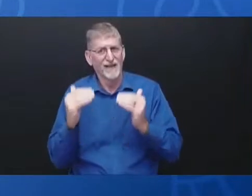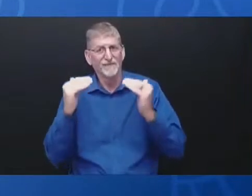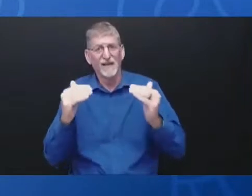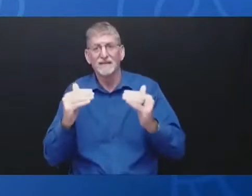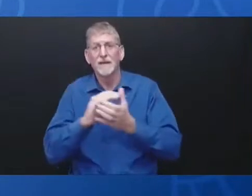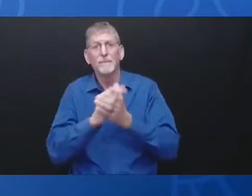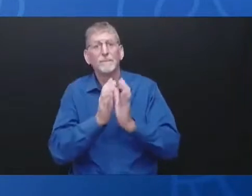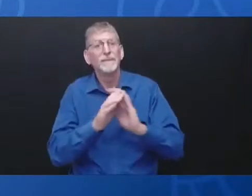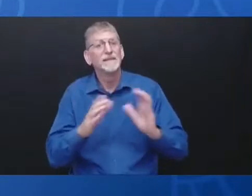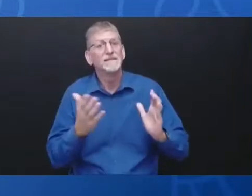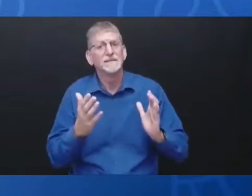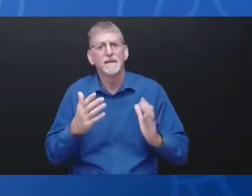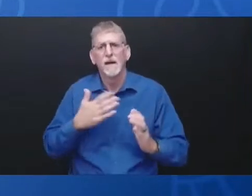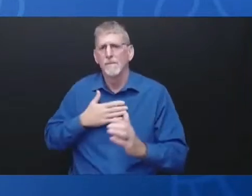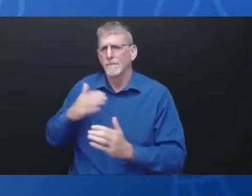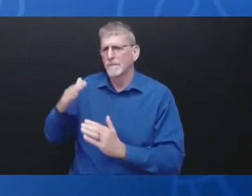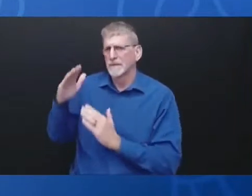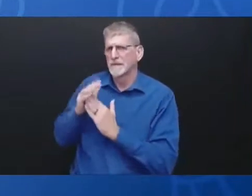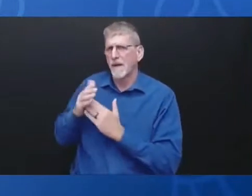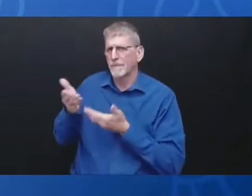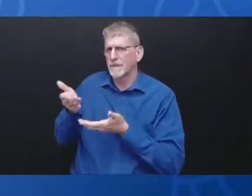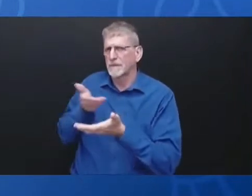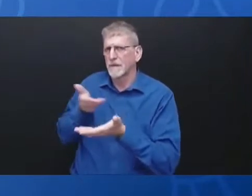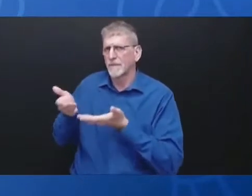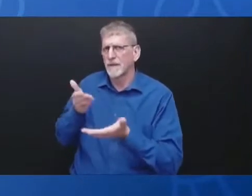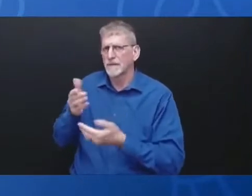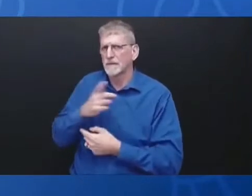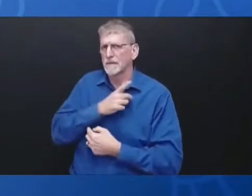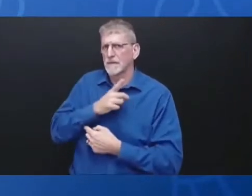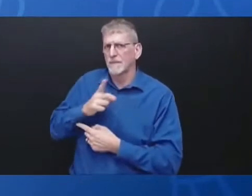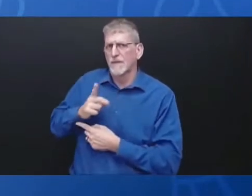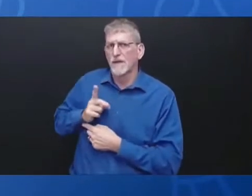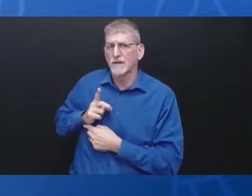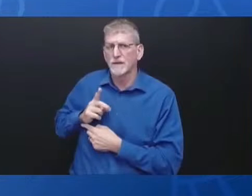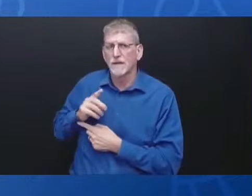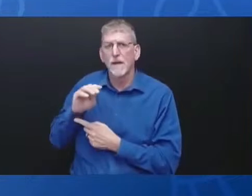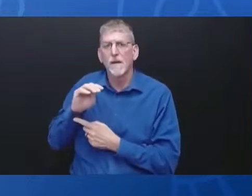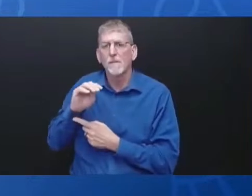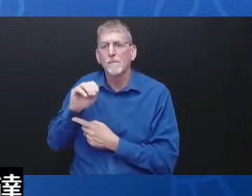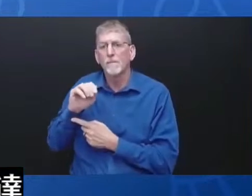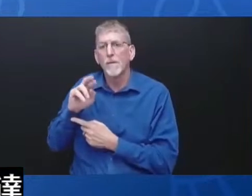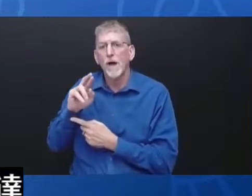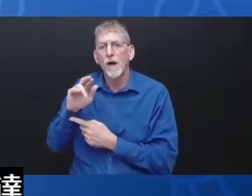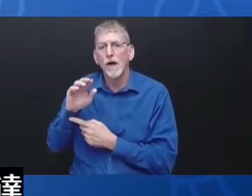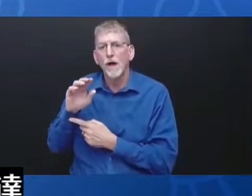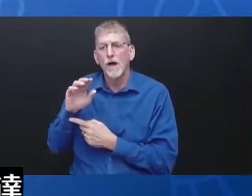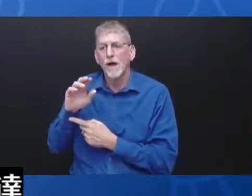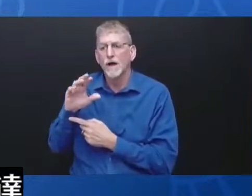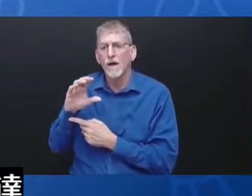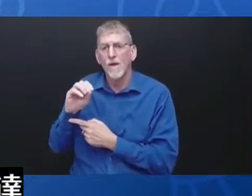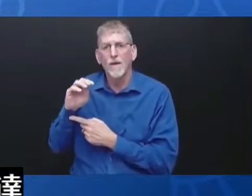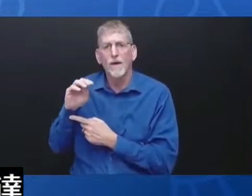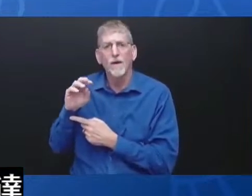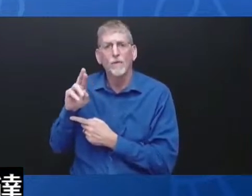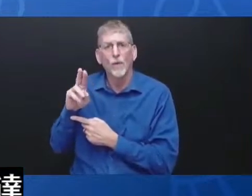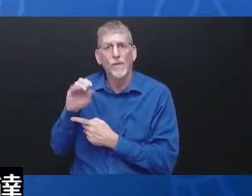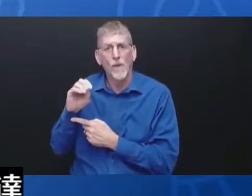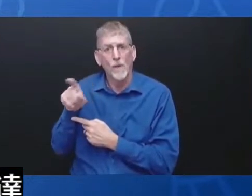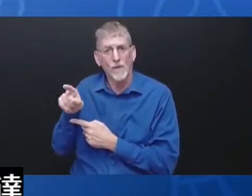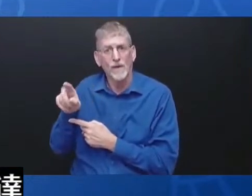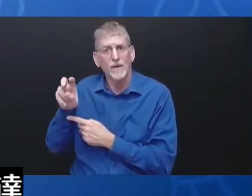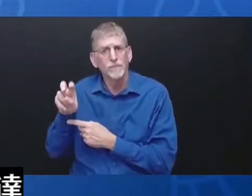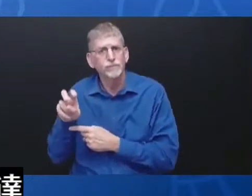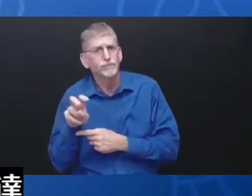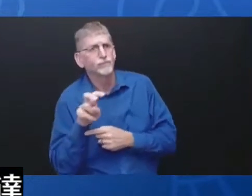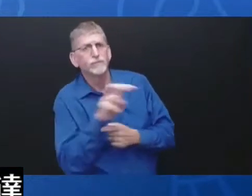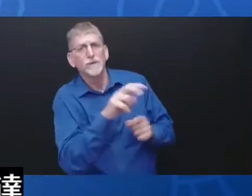Rubio, and National Security Advisor Mike Waltz traveled to Jeddah, Saudi Arabia, to meet with the Ukrainian delegation. As